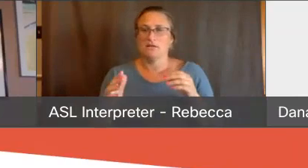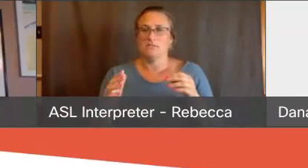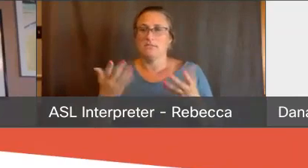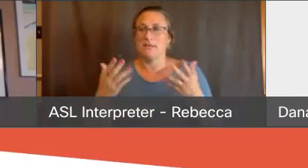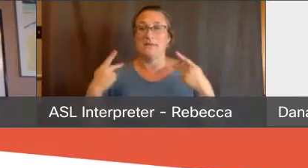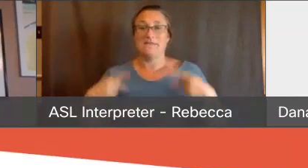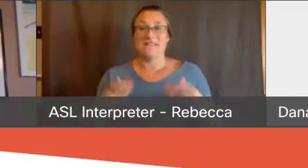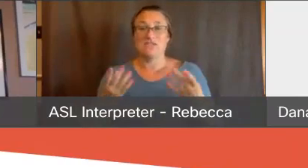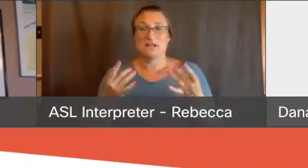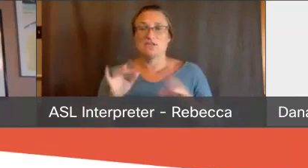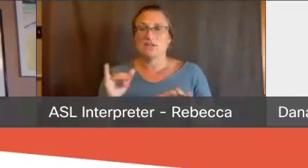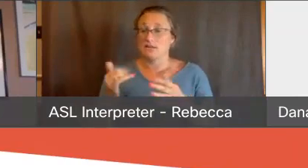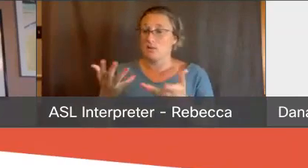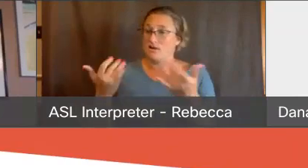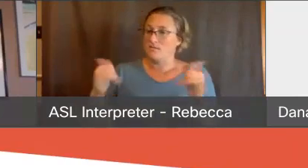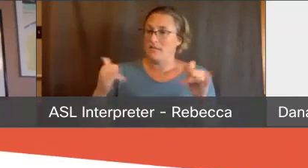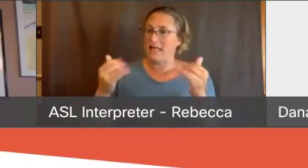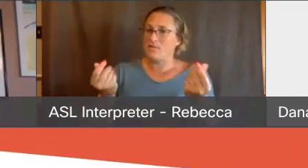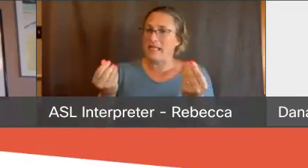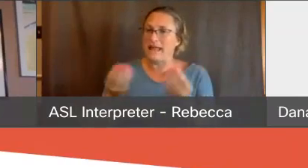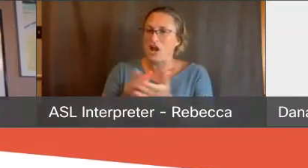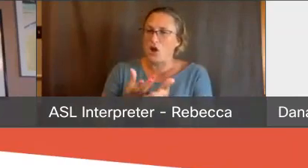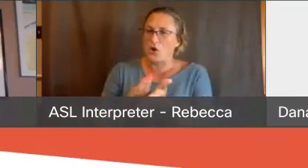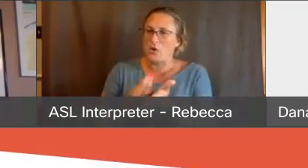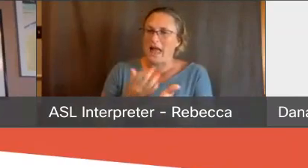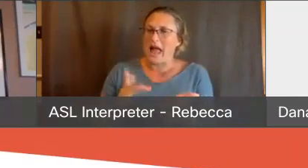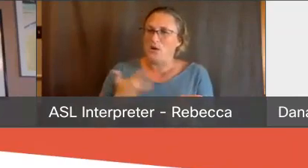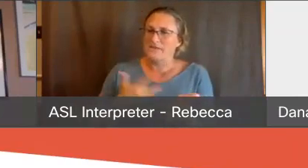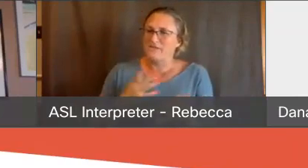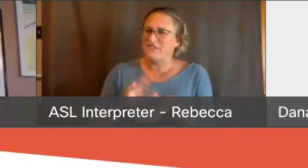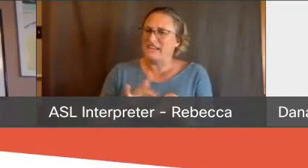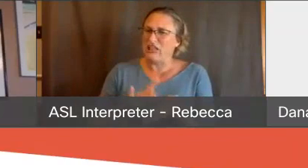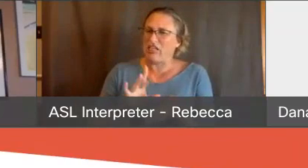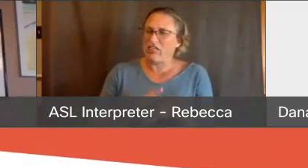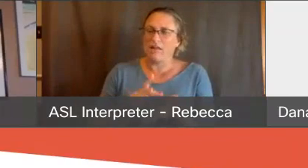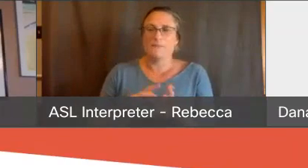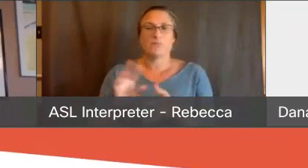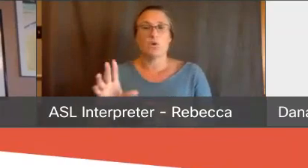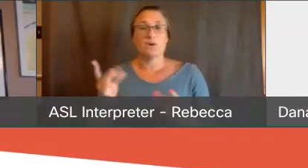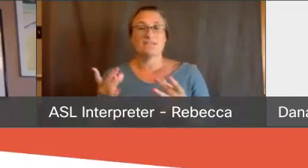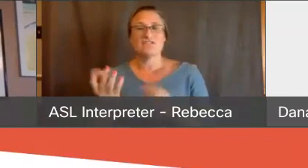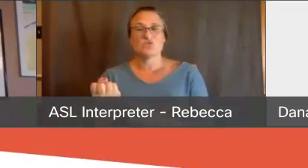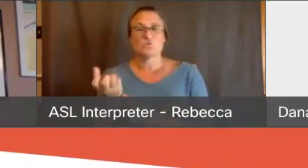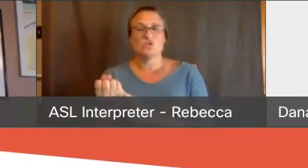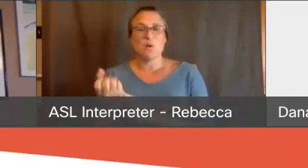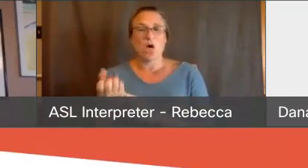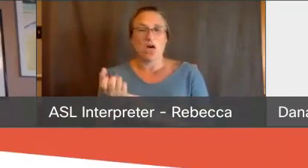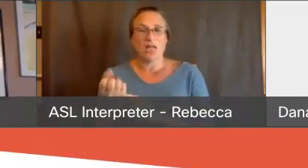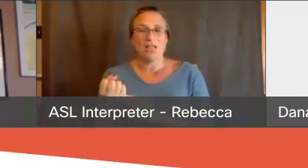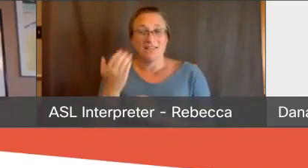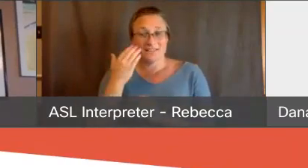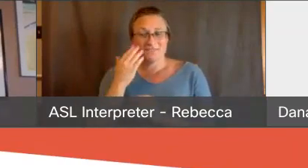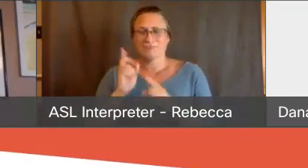play with Play-Doh and talk about how the Play-Doh feels, or touch, a squishy ball, or, there's all these different kind